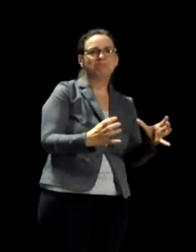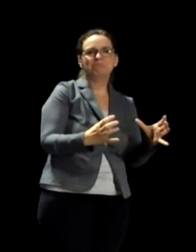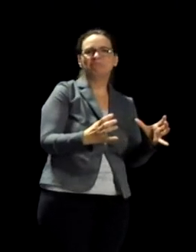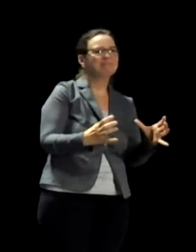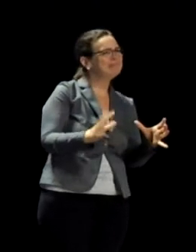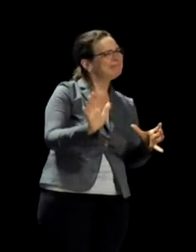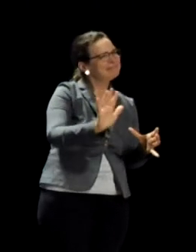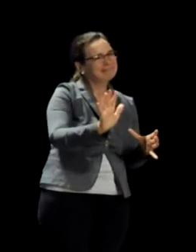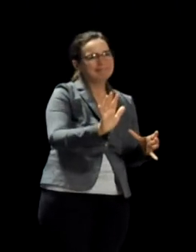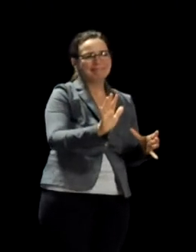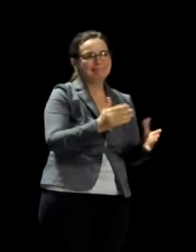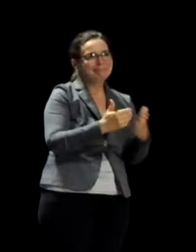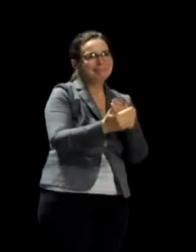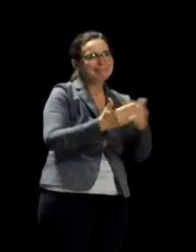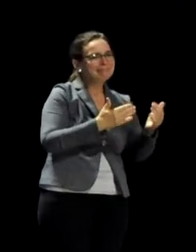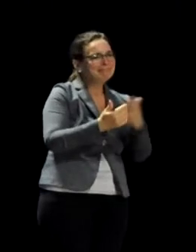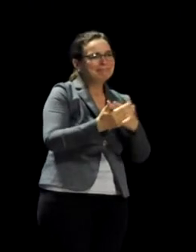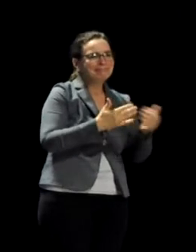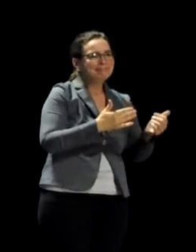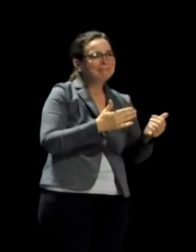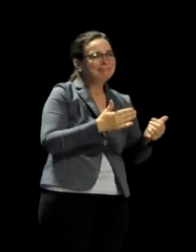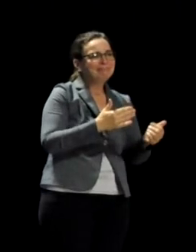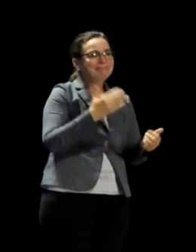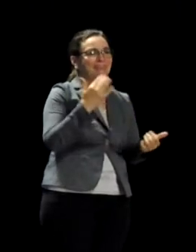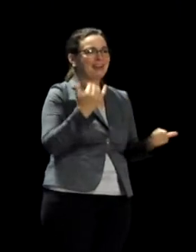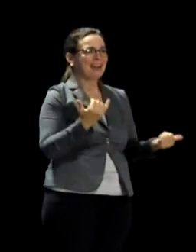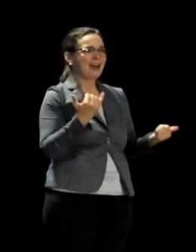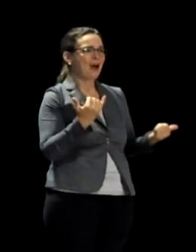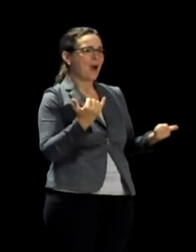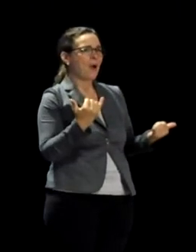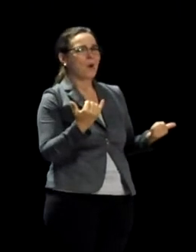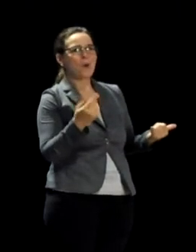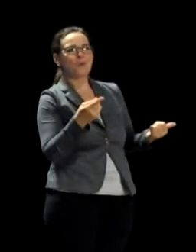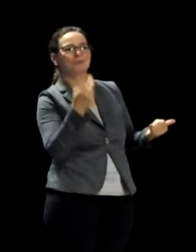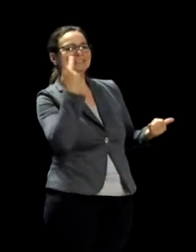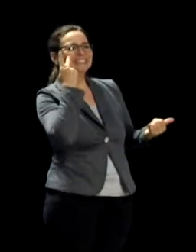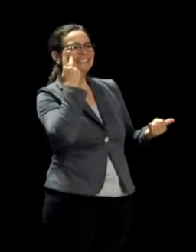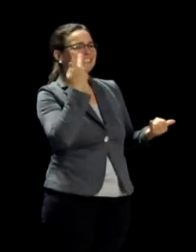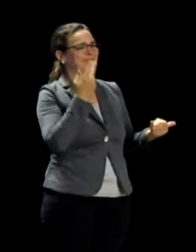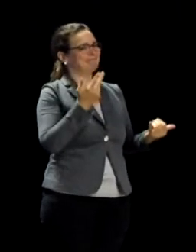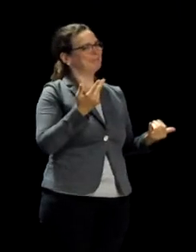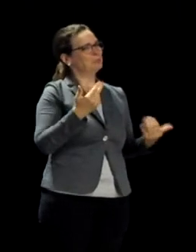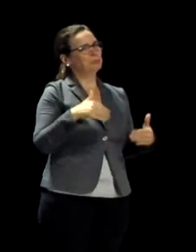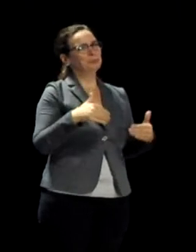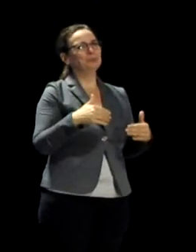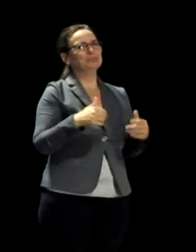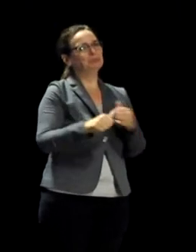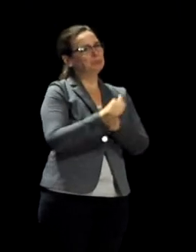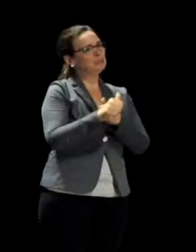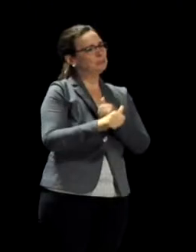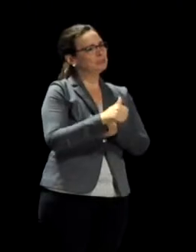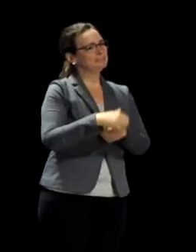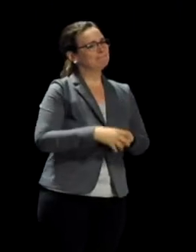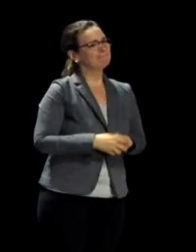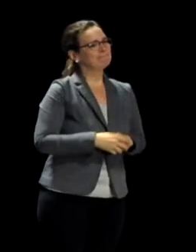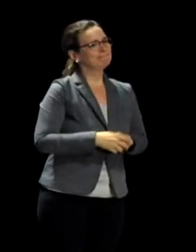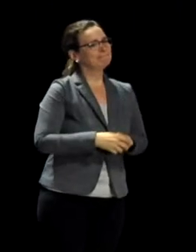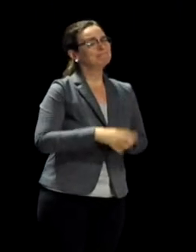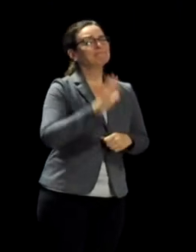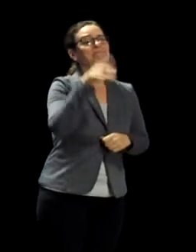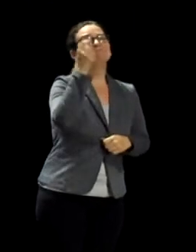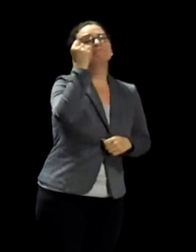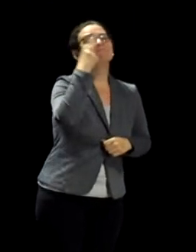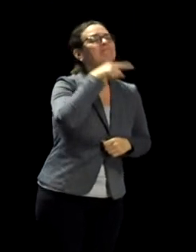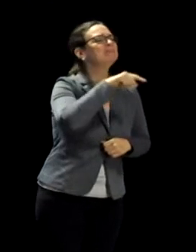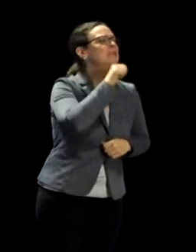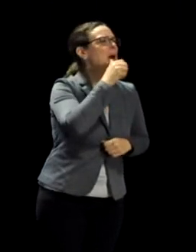social media. Their friend groups aren't just their own high school. So they're not doing, the intentions aren't bad. It's just we're